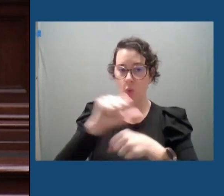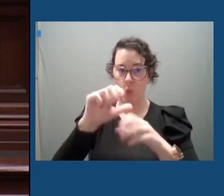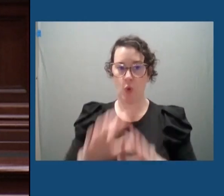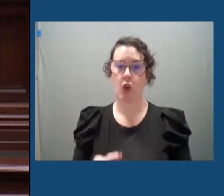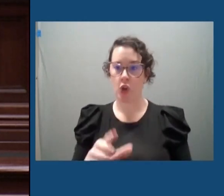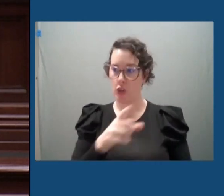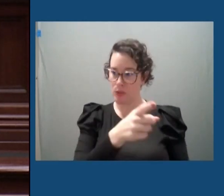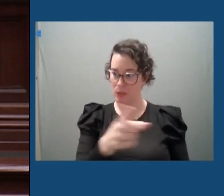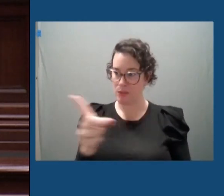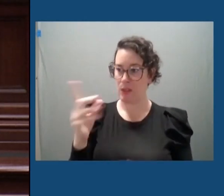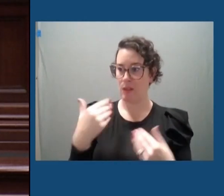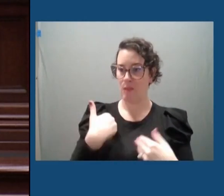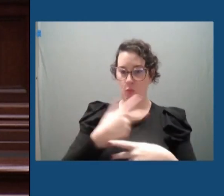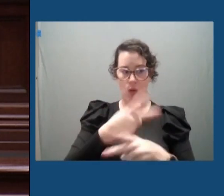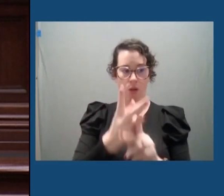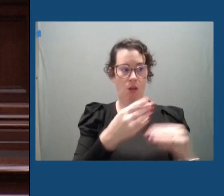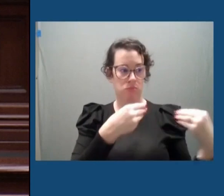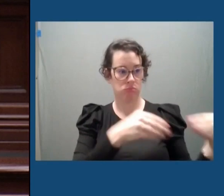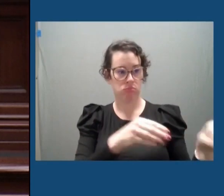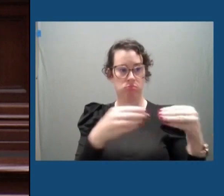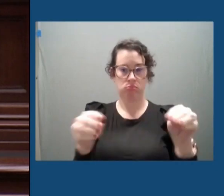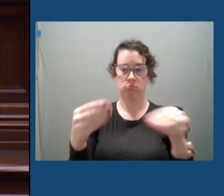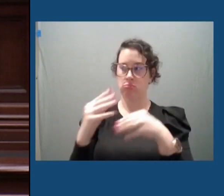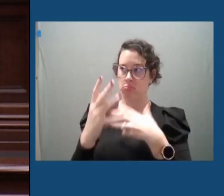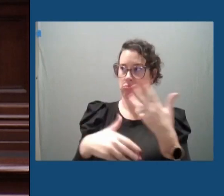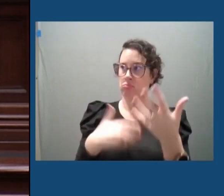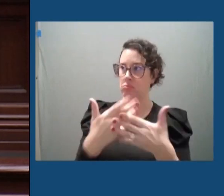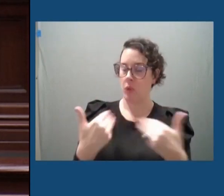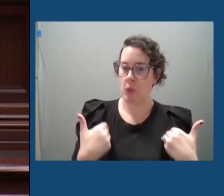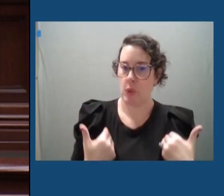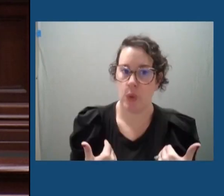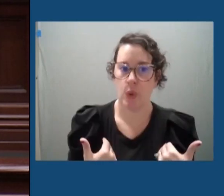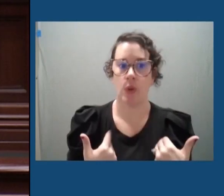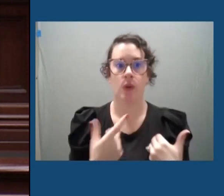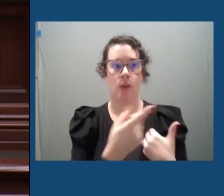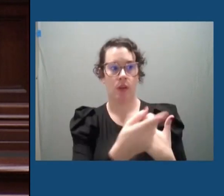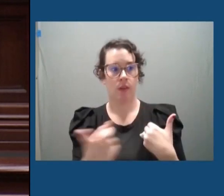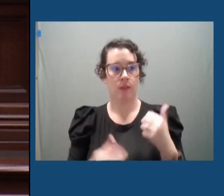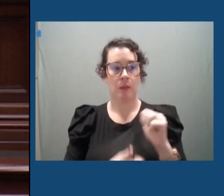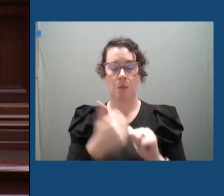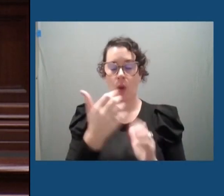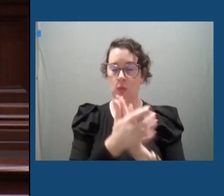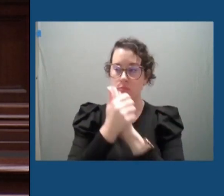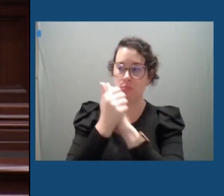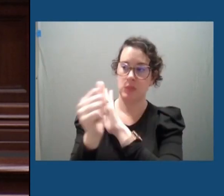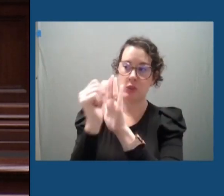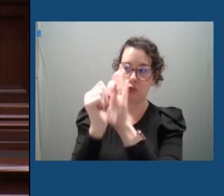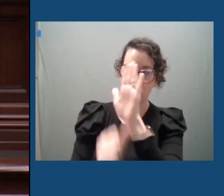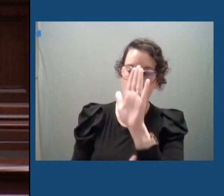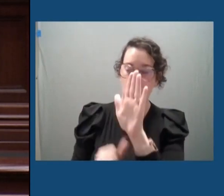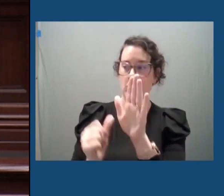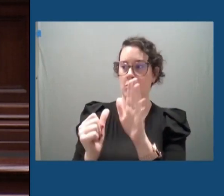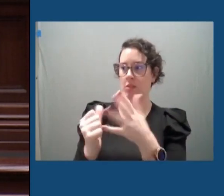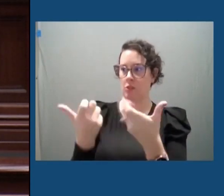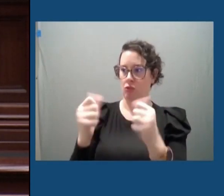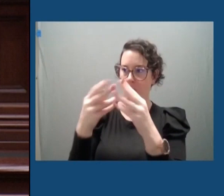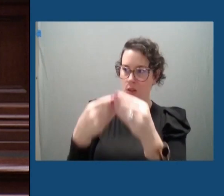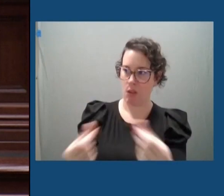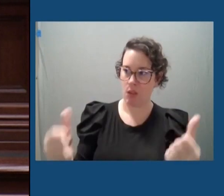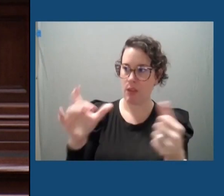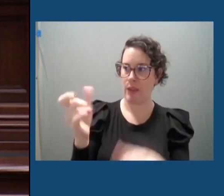world. It's the deft hands of the most gifted surgeons fighting cancer and saving